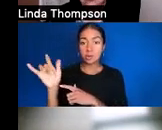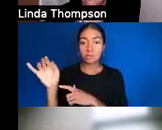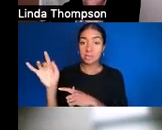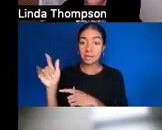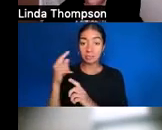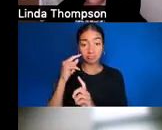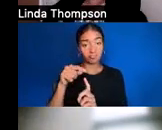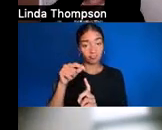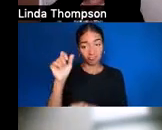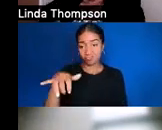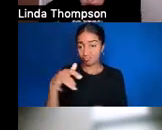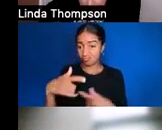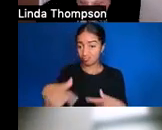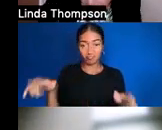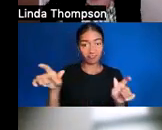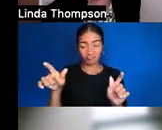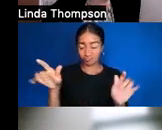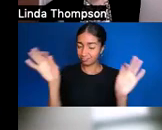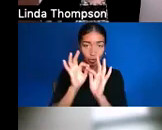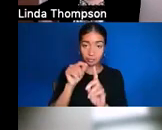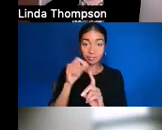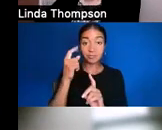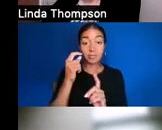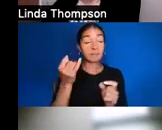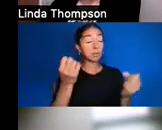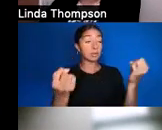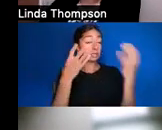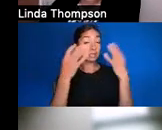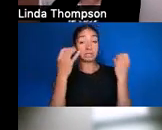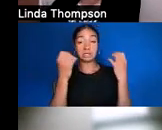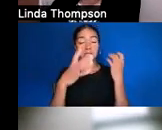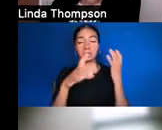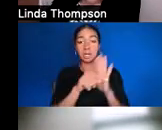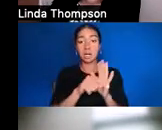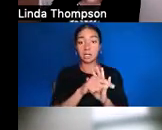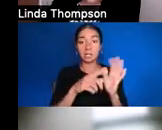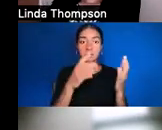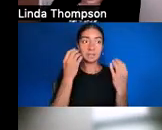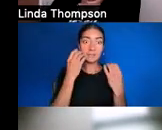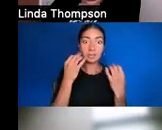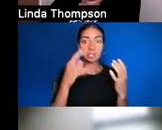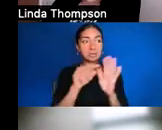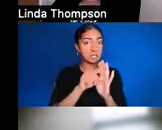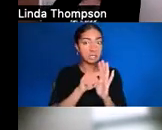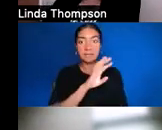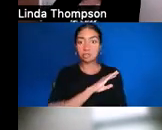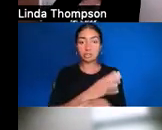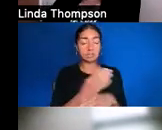huge, because that inundation of negative energy or information just can be so